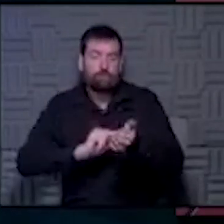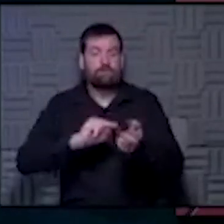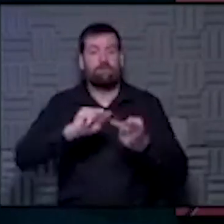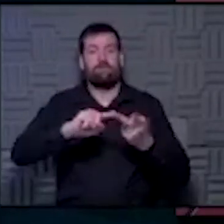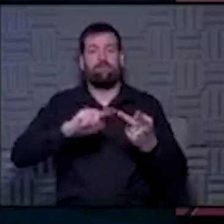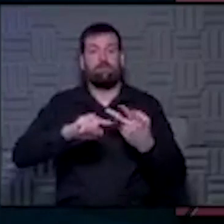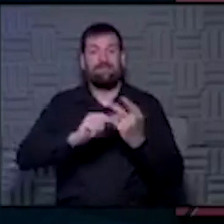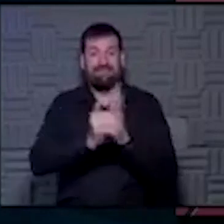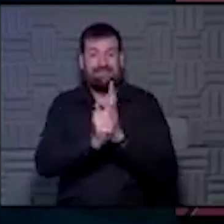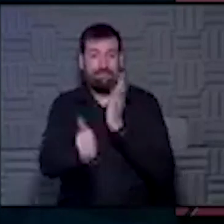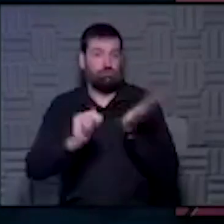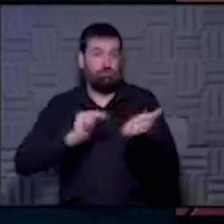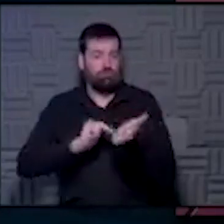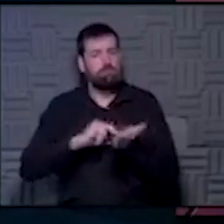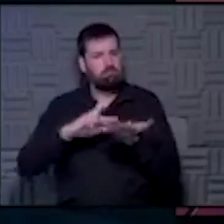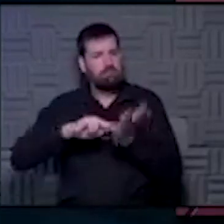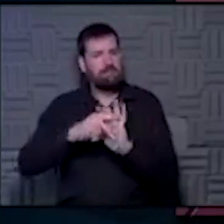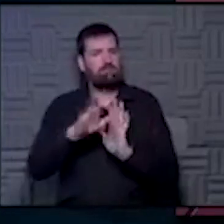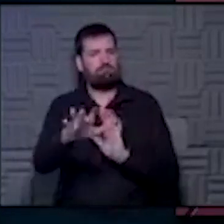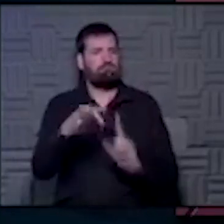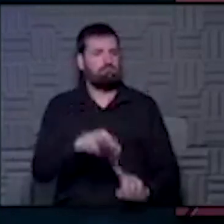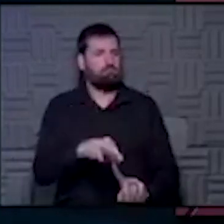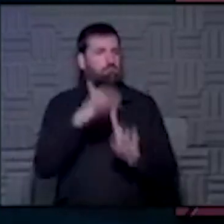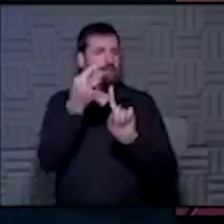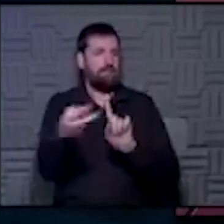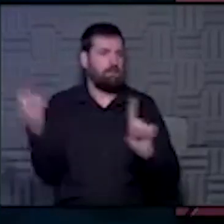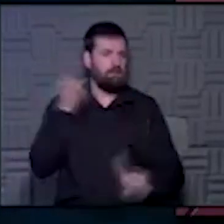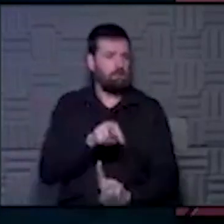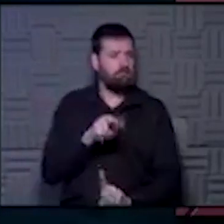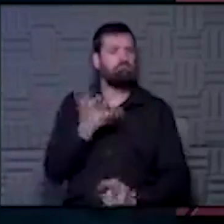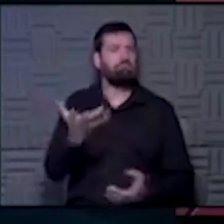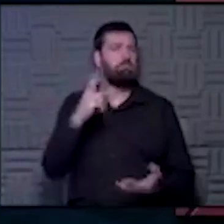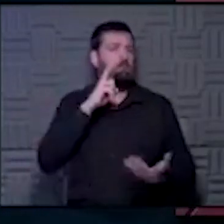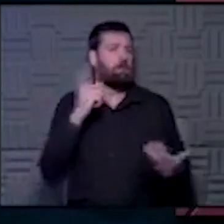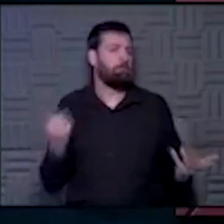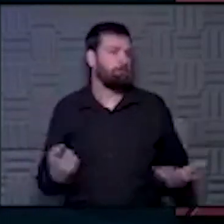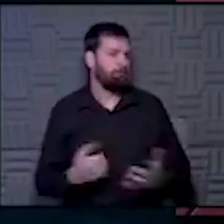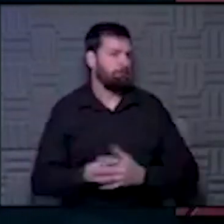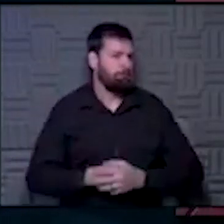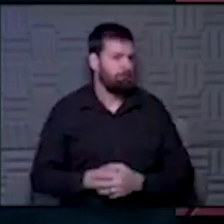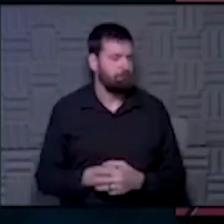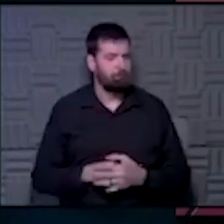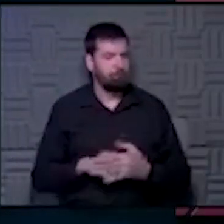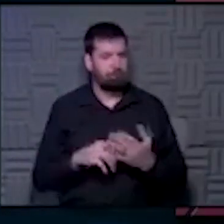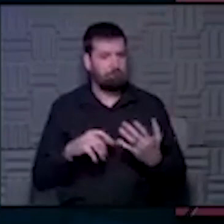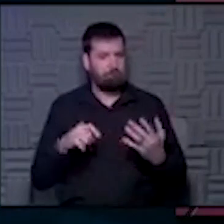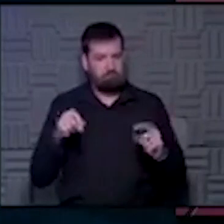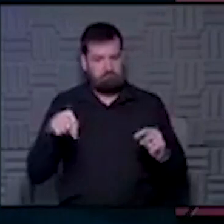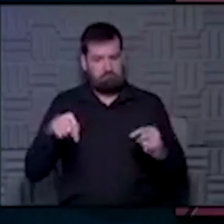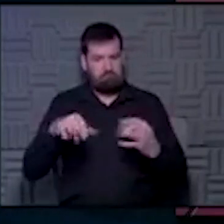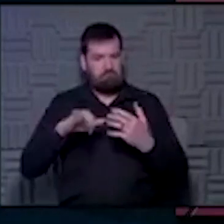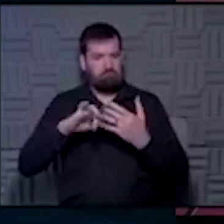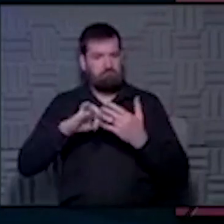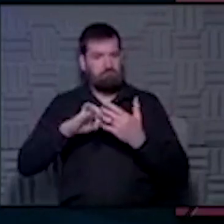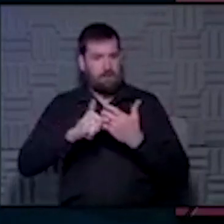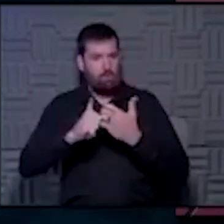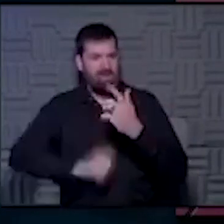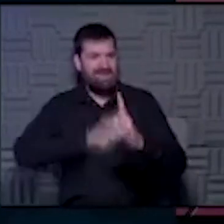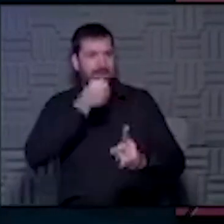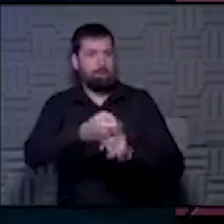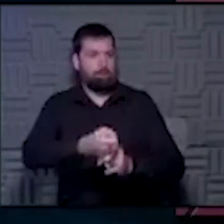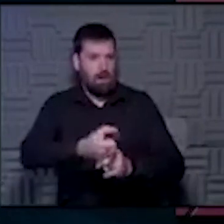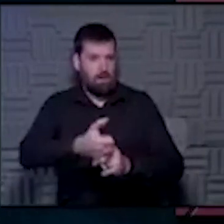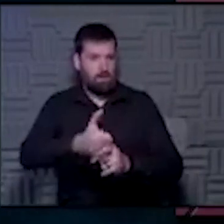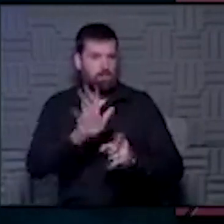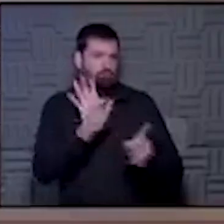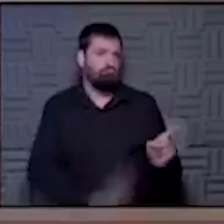That probably means you have a bit of a unique perspective. What's your take on the impact of this in long-term care facilities